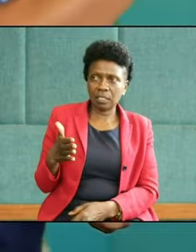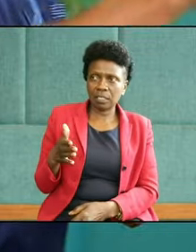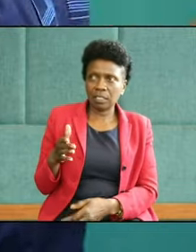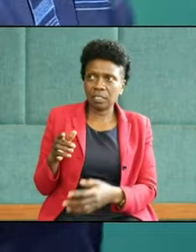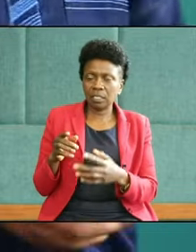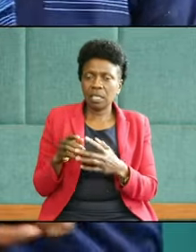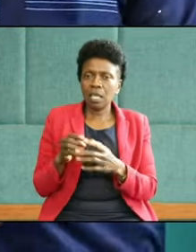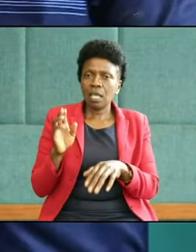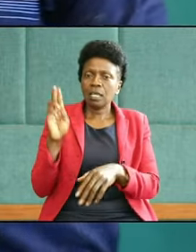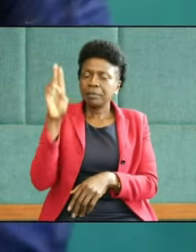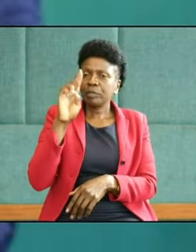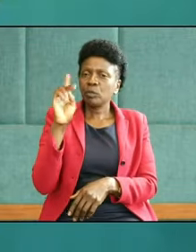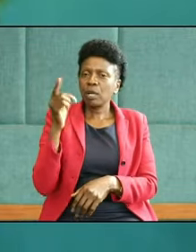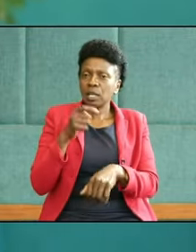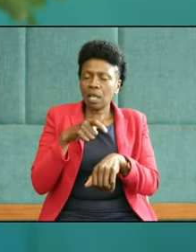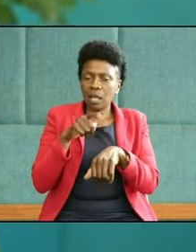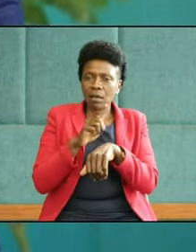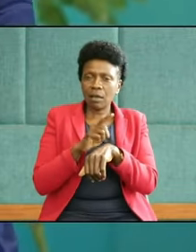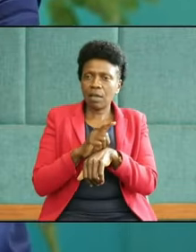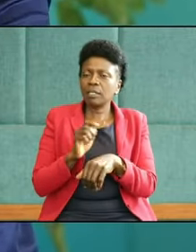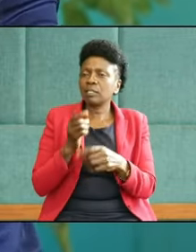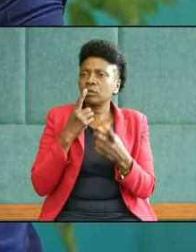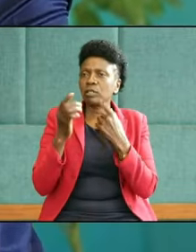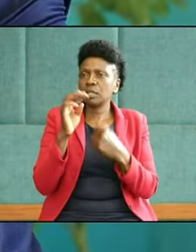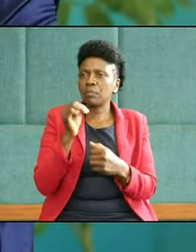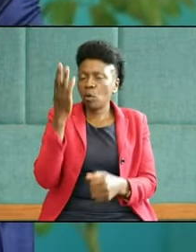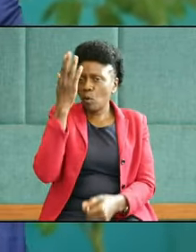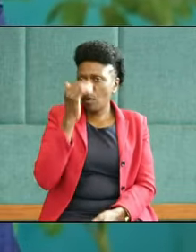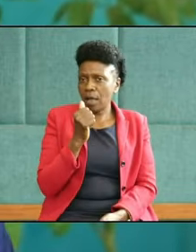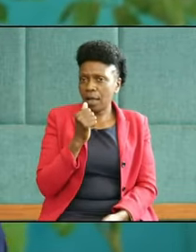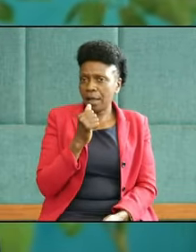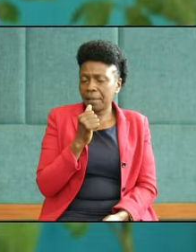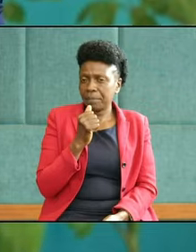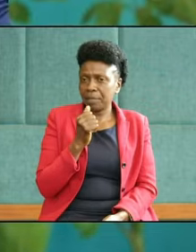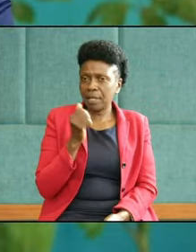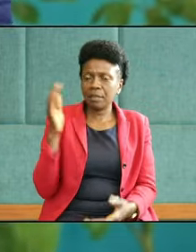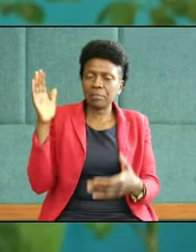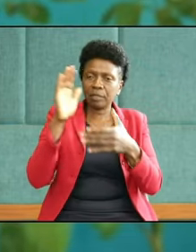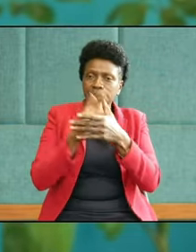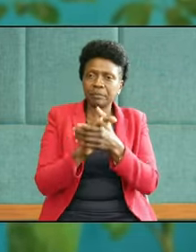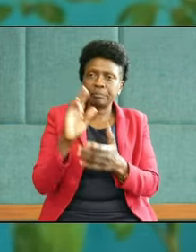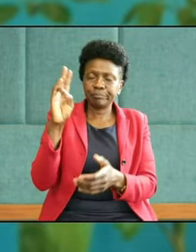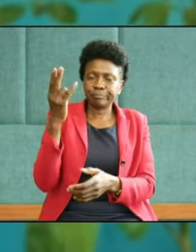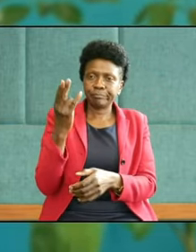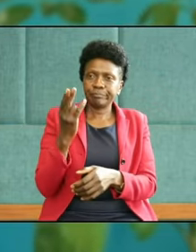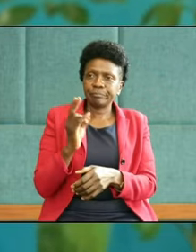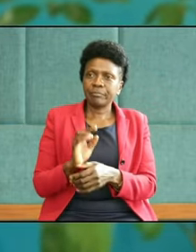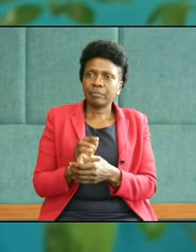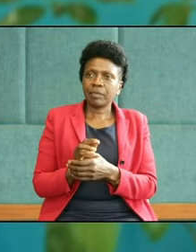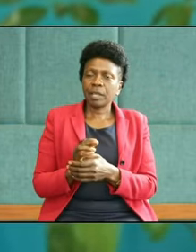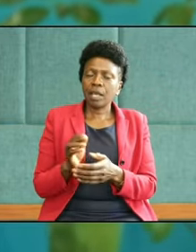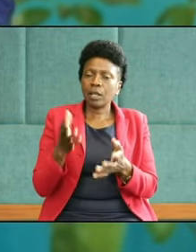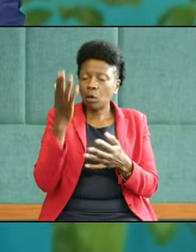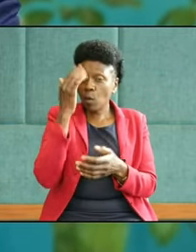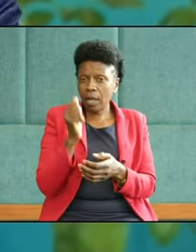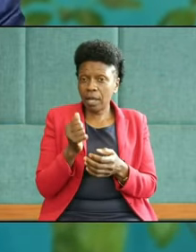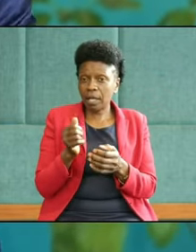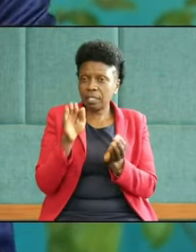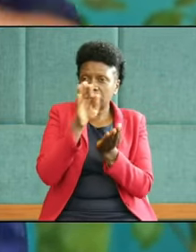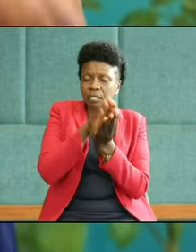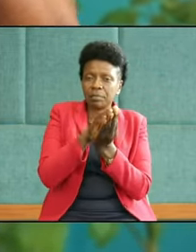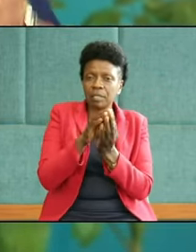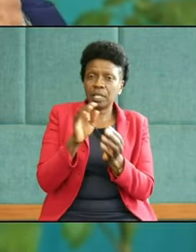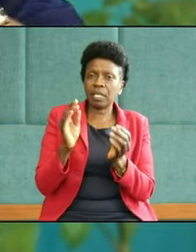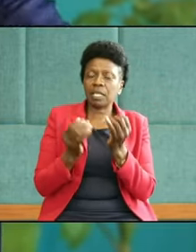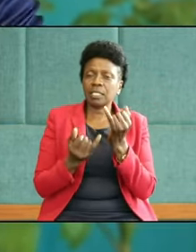spent 1 hour, and I told them why I believe in the Seventh-day Adventist message, and why I keep the Sabbath, why I believe in the